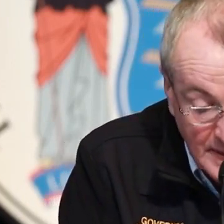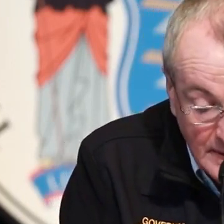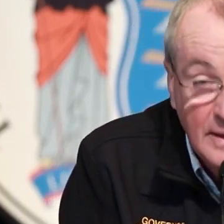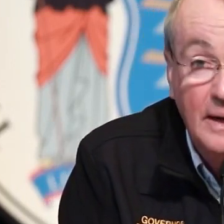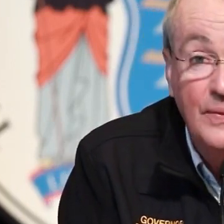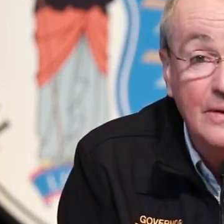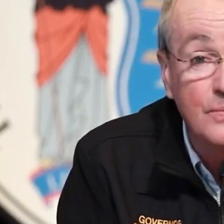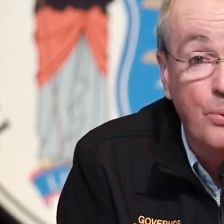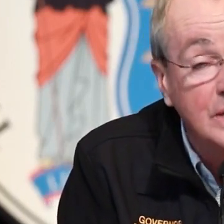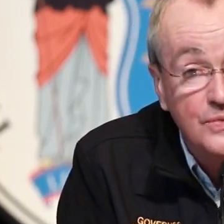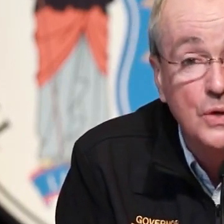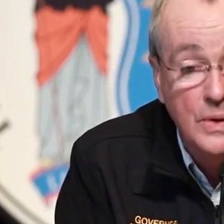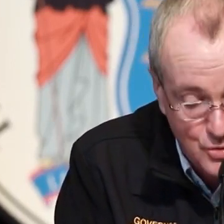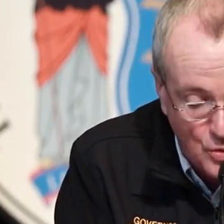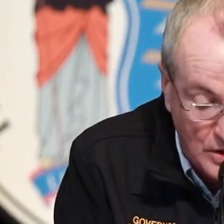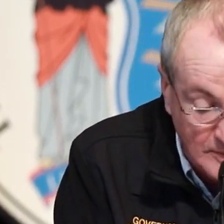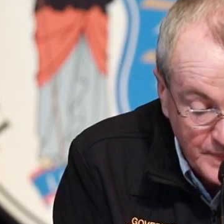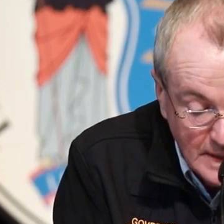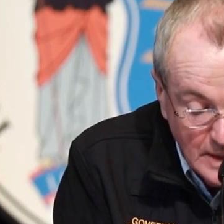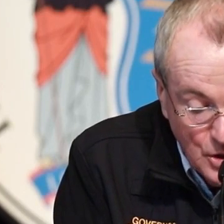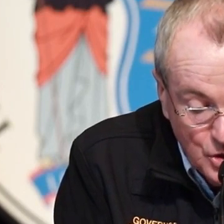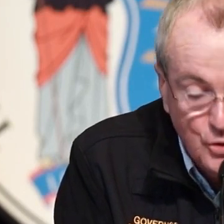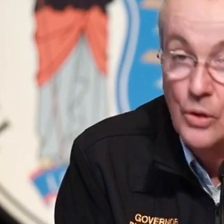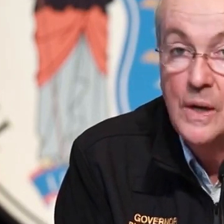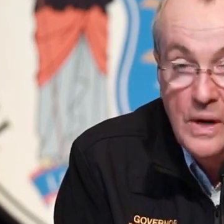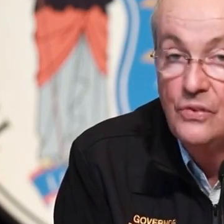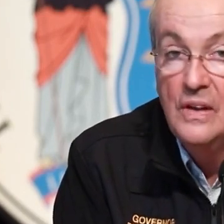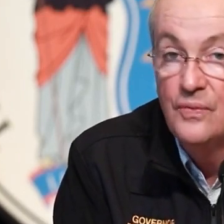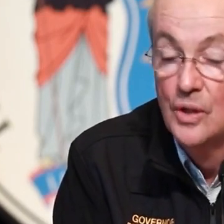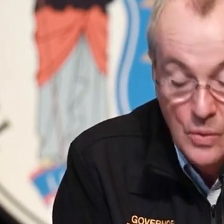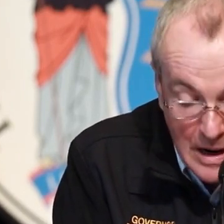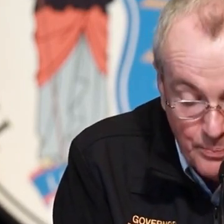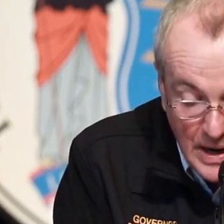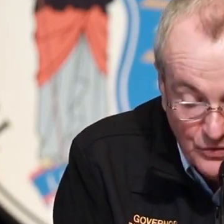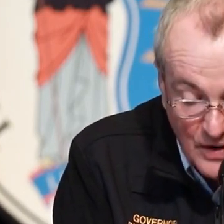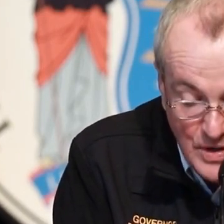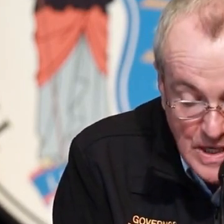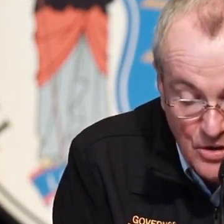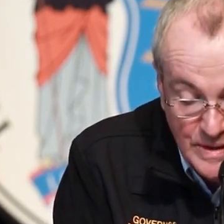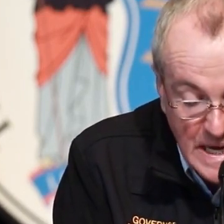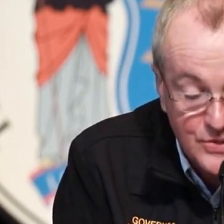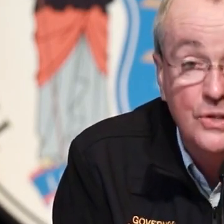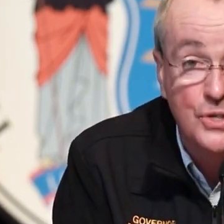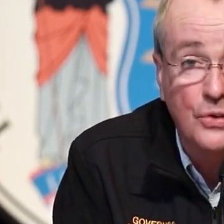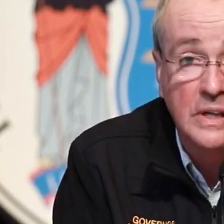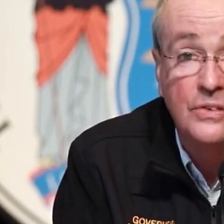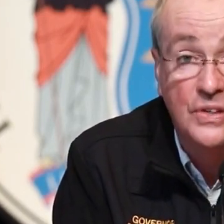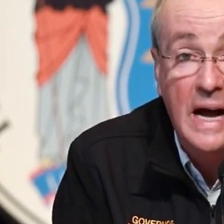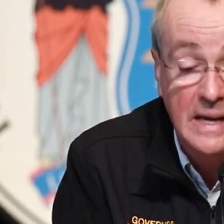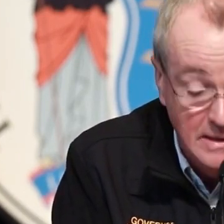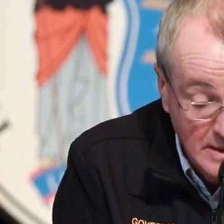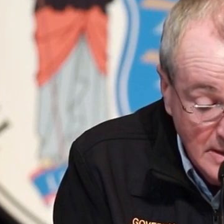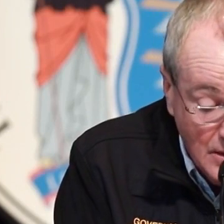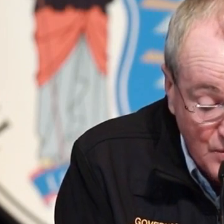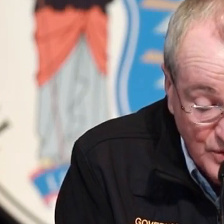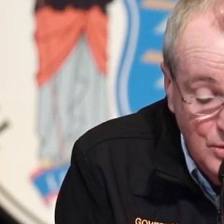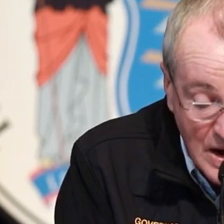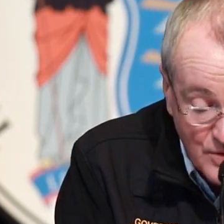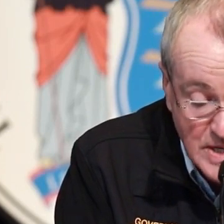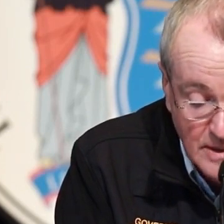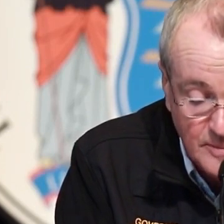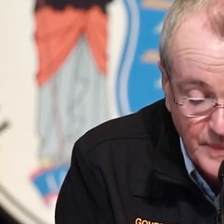time, that point of view is wrong. Surely we see flu outbreaks every year, and yes, New Jerseyans die of